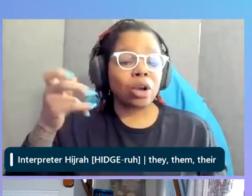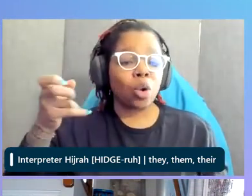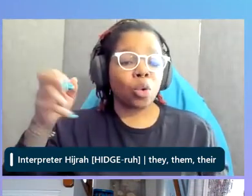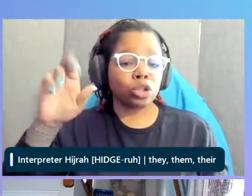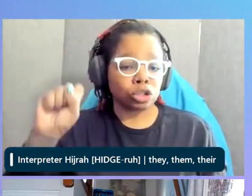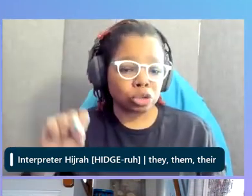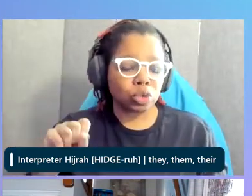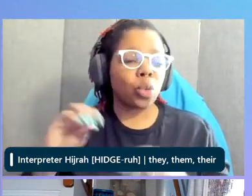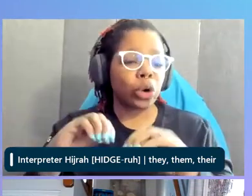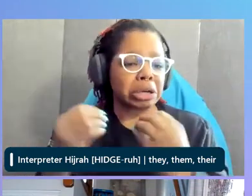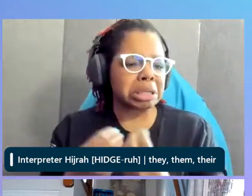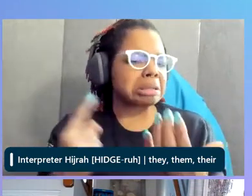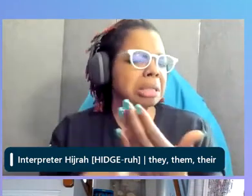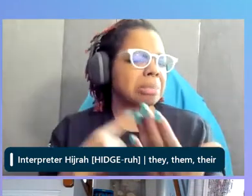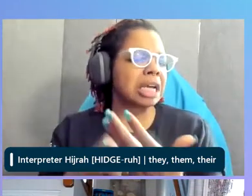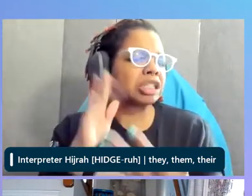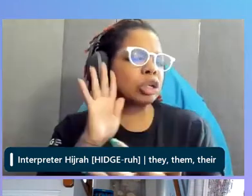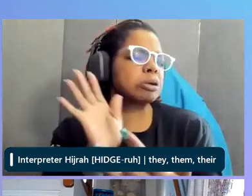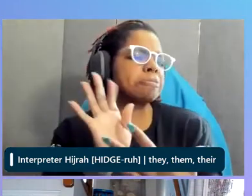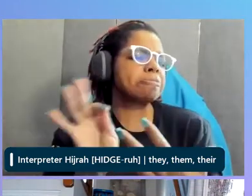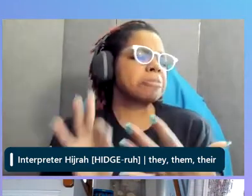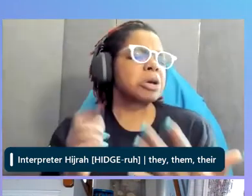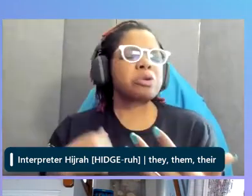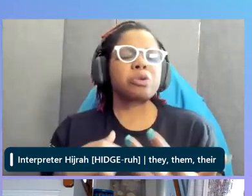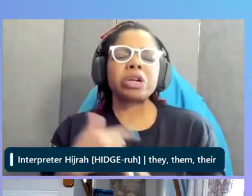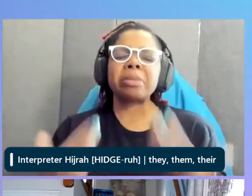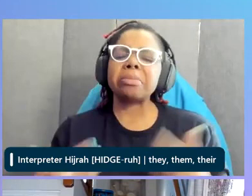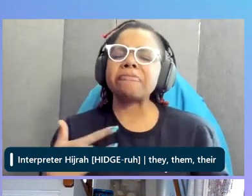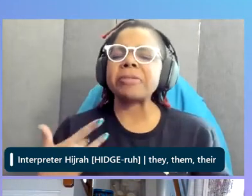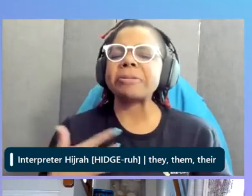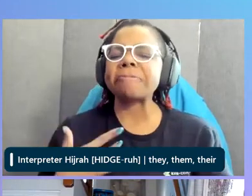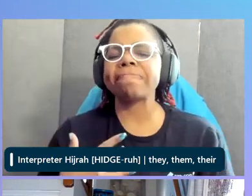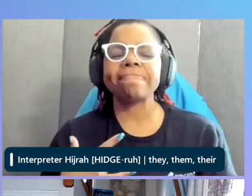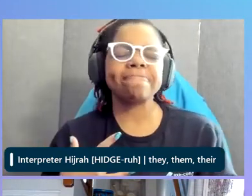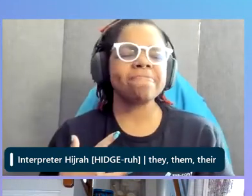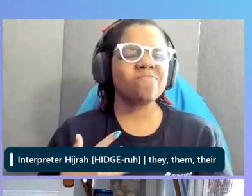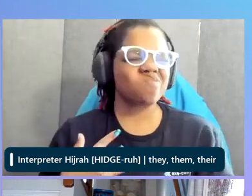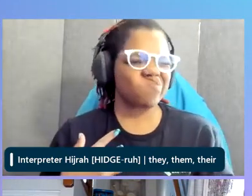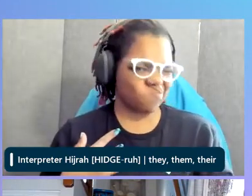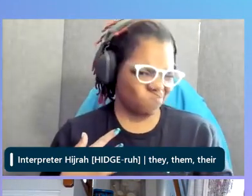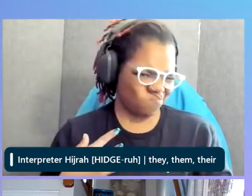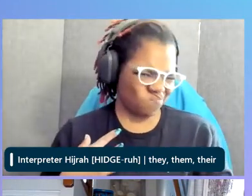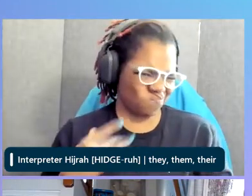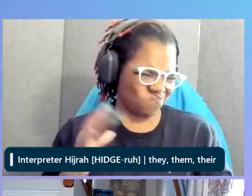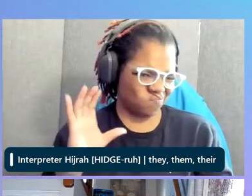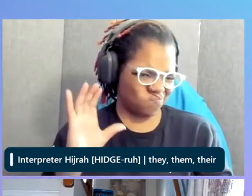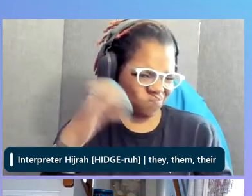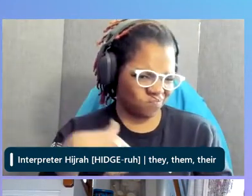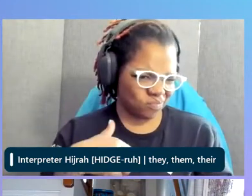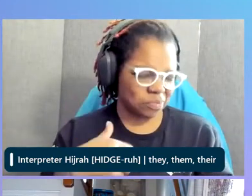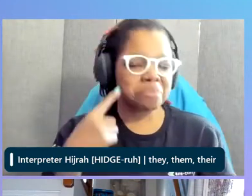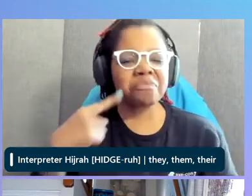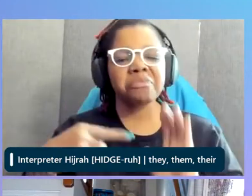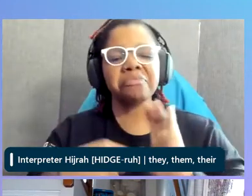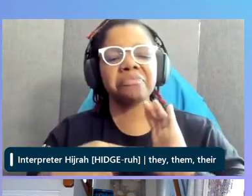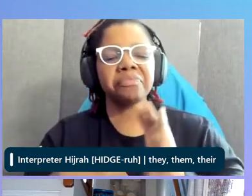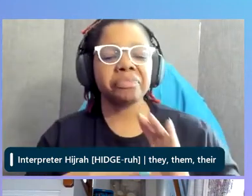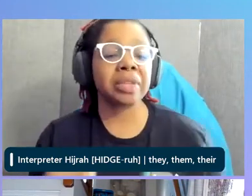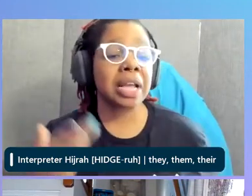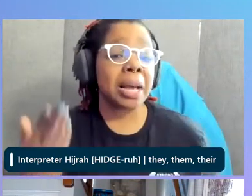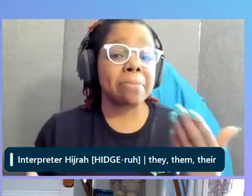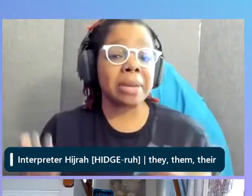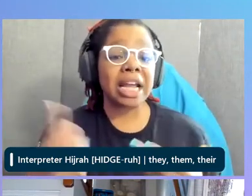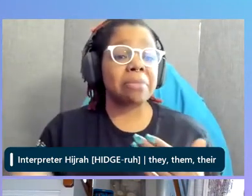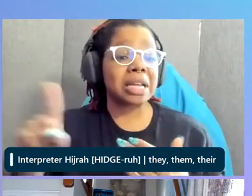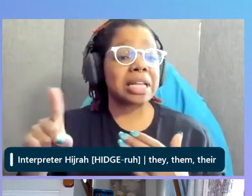will sometimes make choices that we might find questionable. Like they might, for example, create